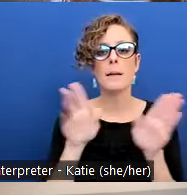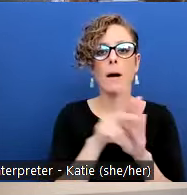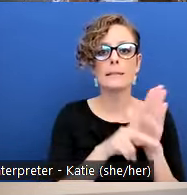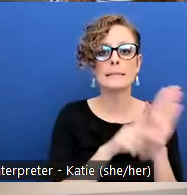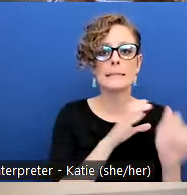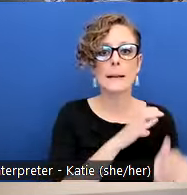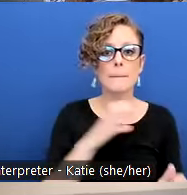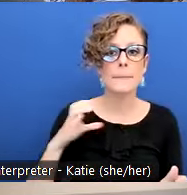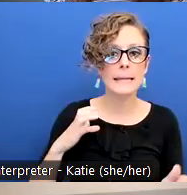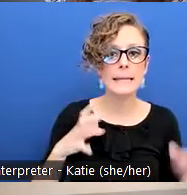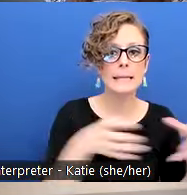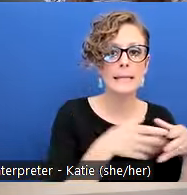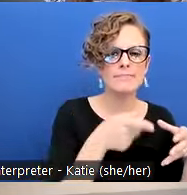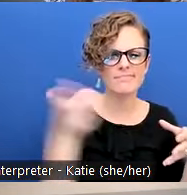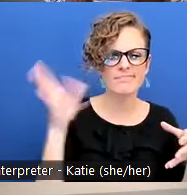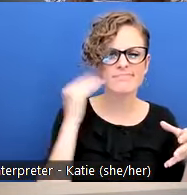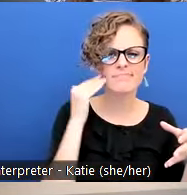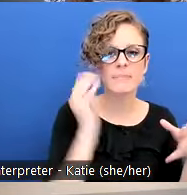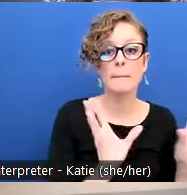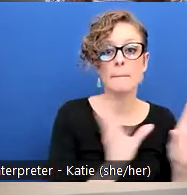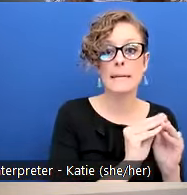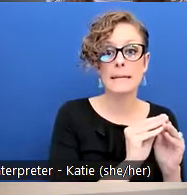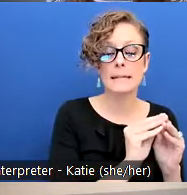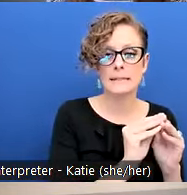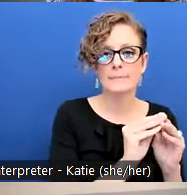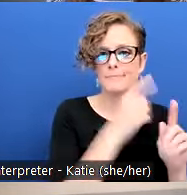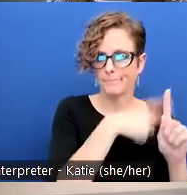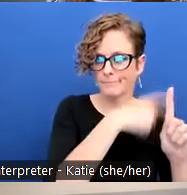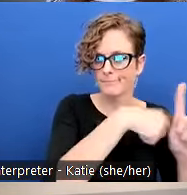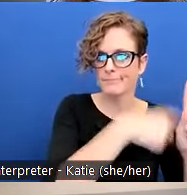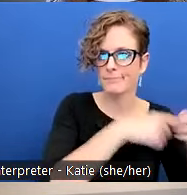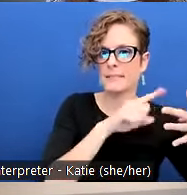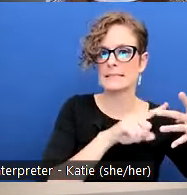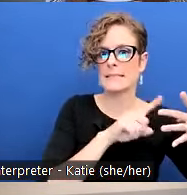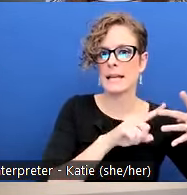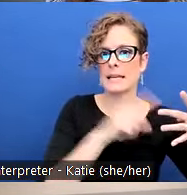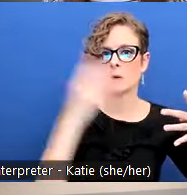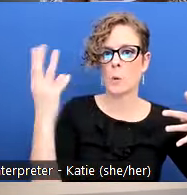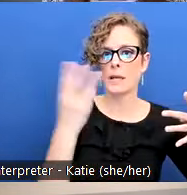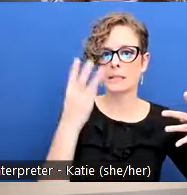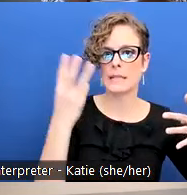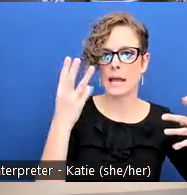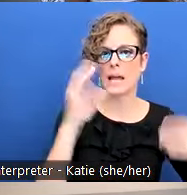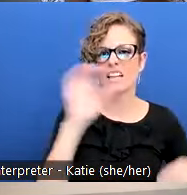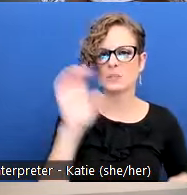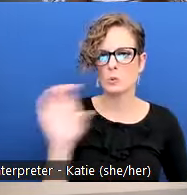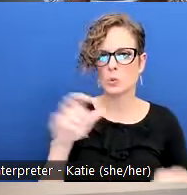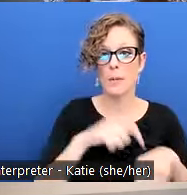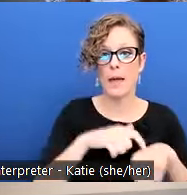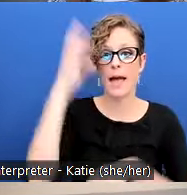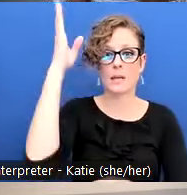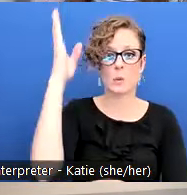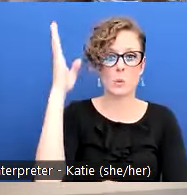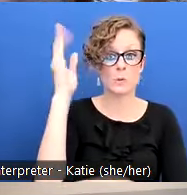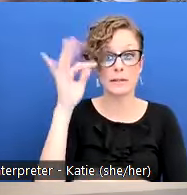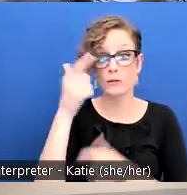of, that meets on the second Wednesday of each month at noon via Zoom, if anyone is interested in